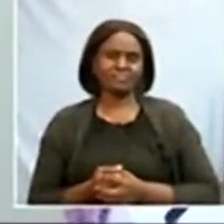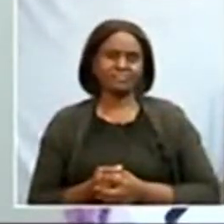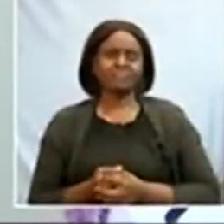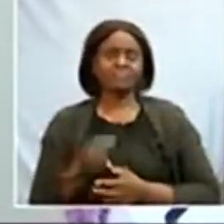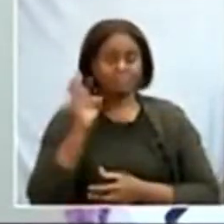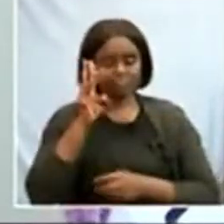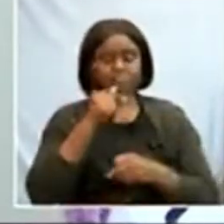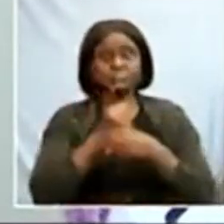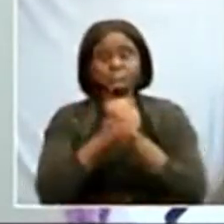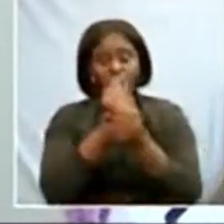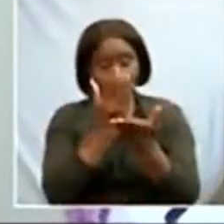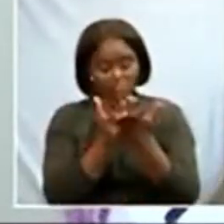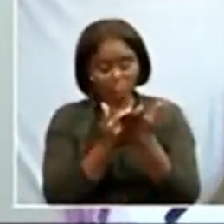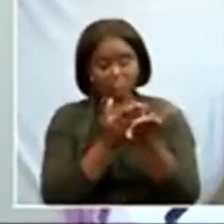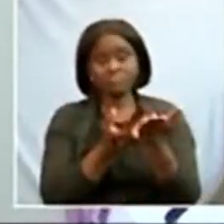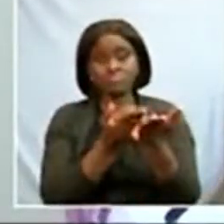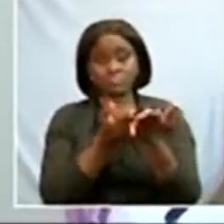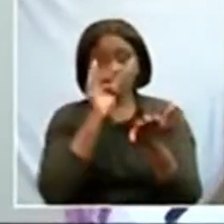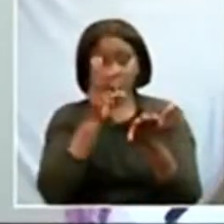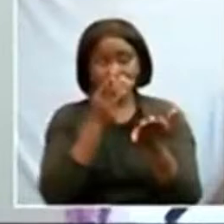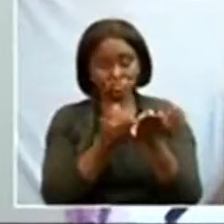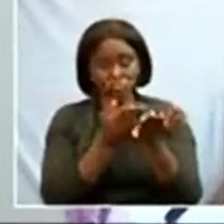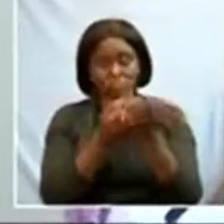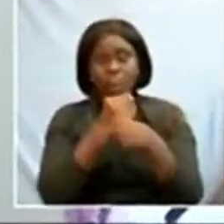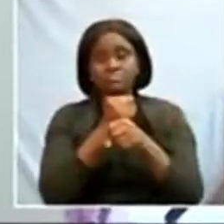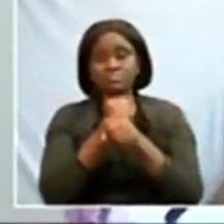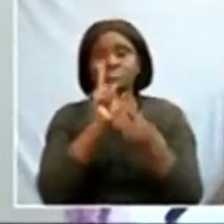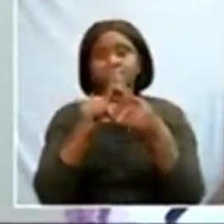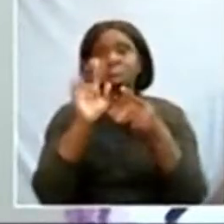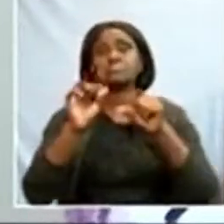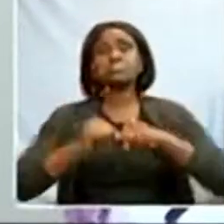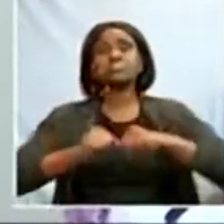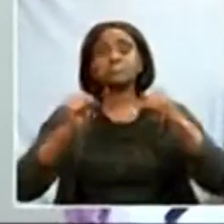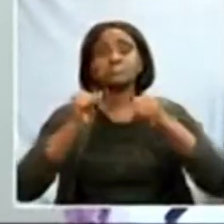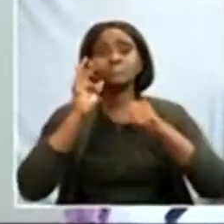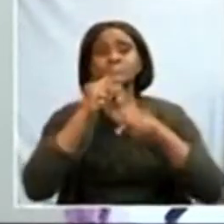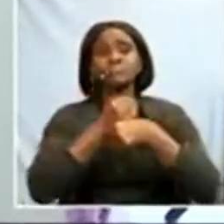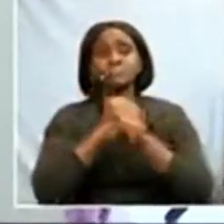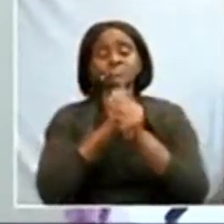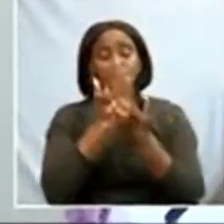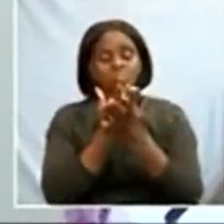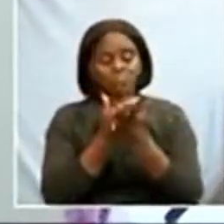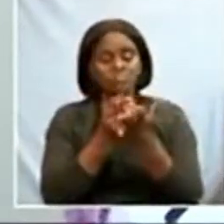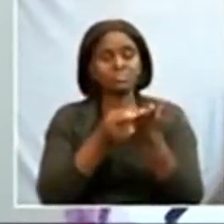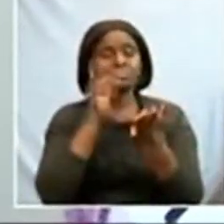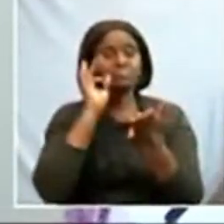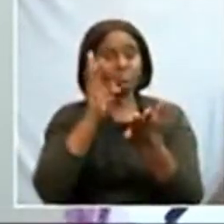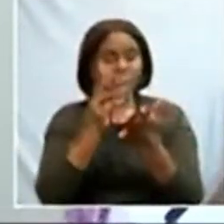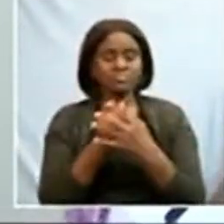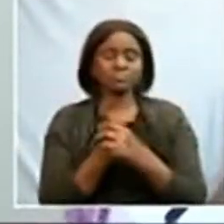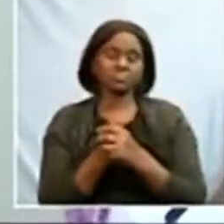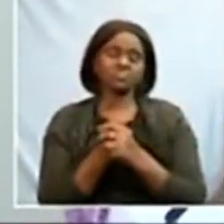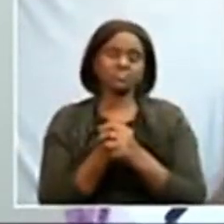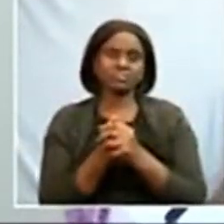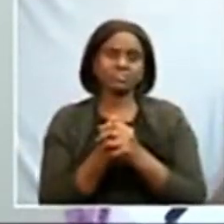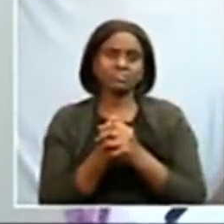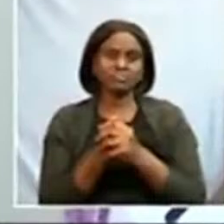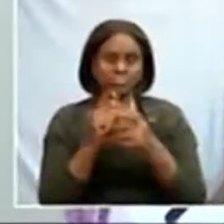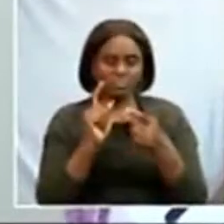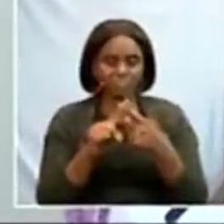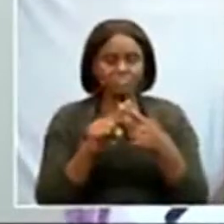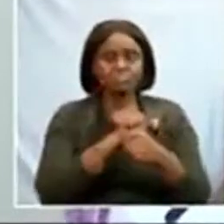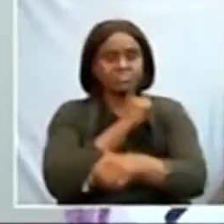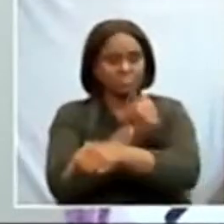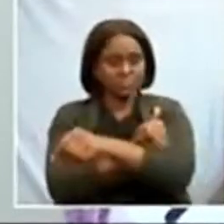make recommendations to your employers. We will make recommendations to the